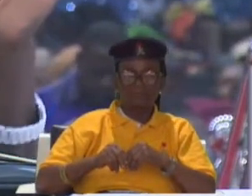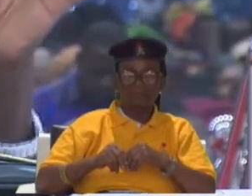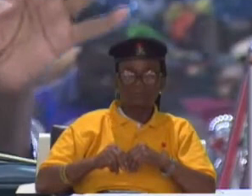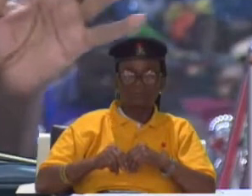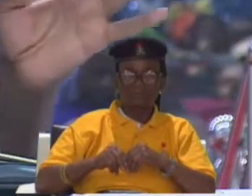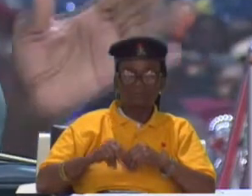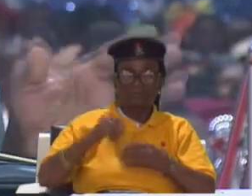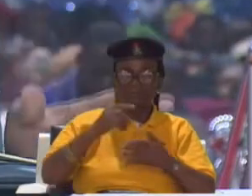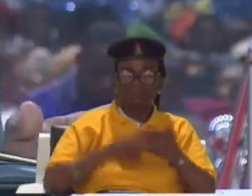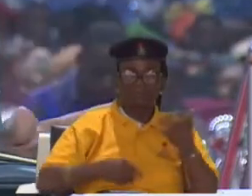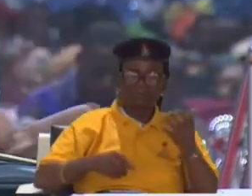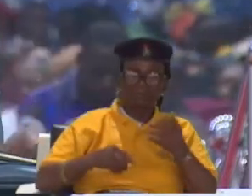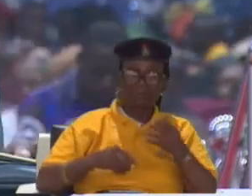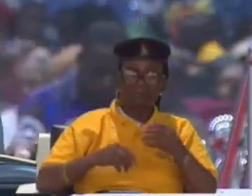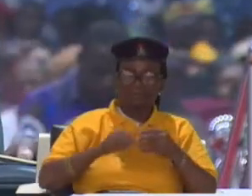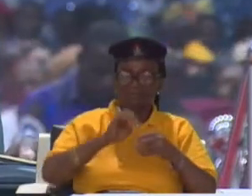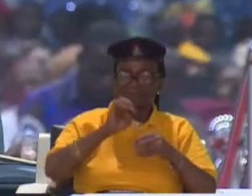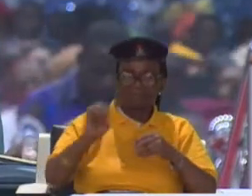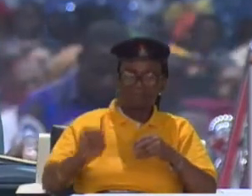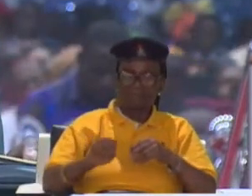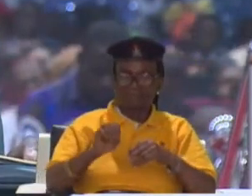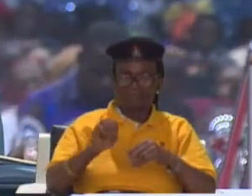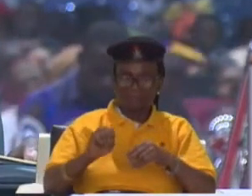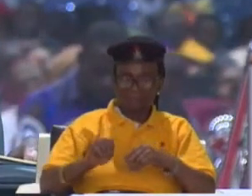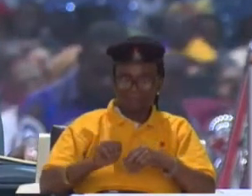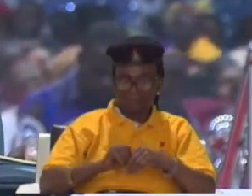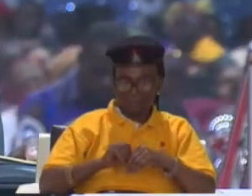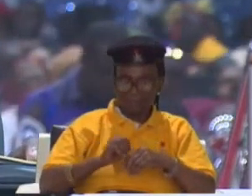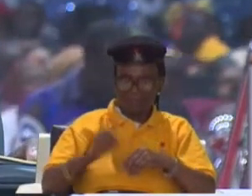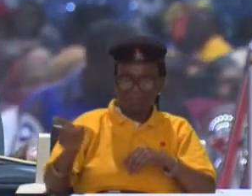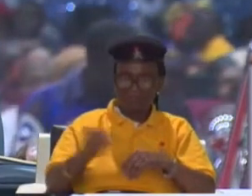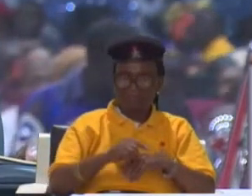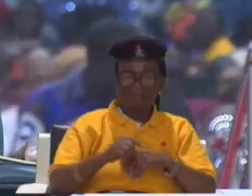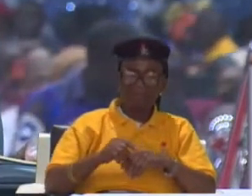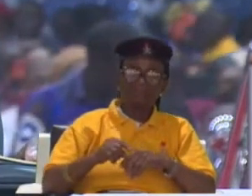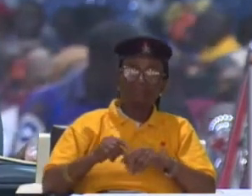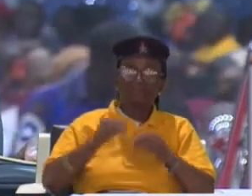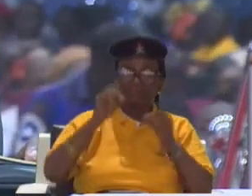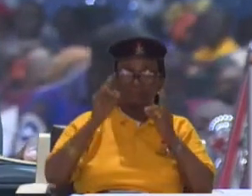whatever you decide to give,